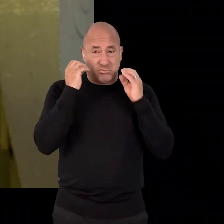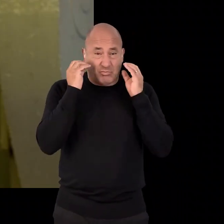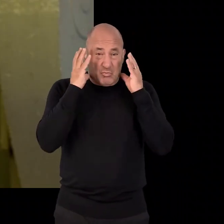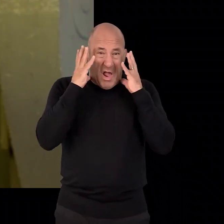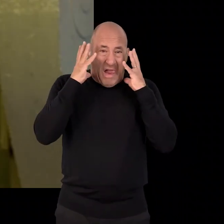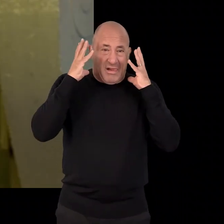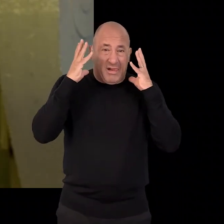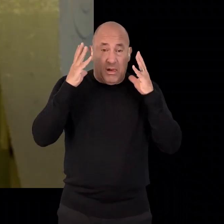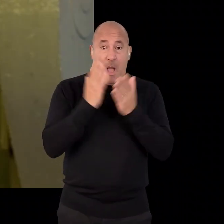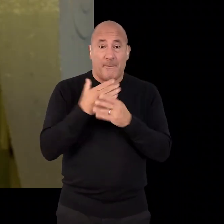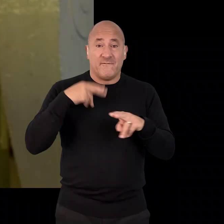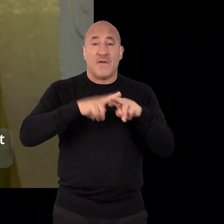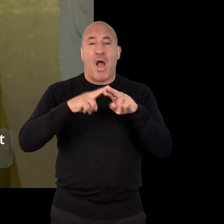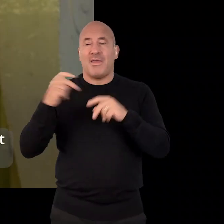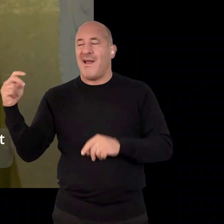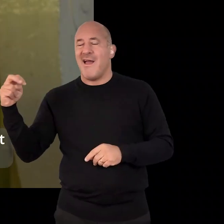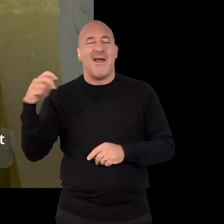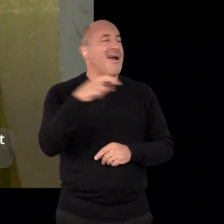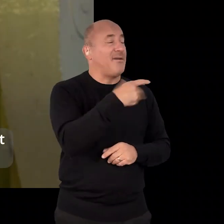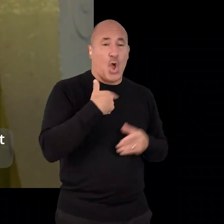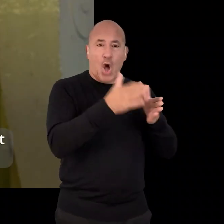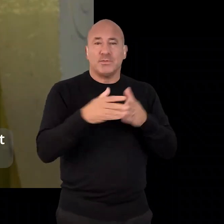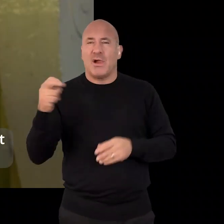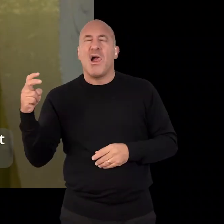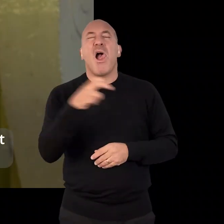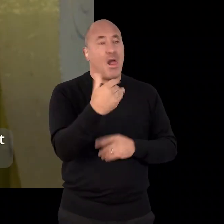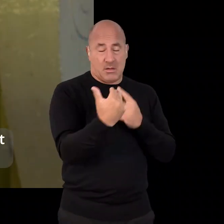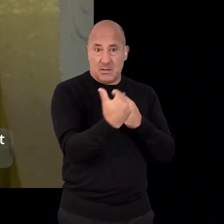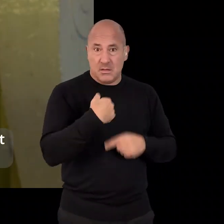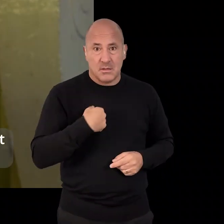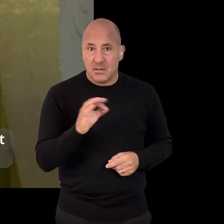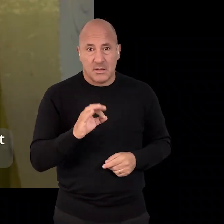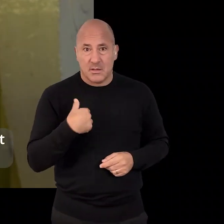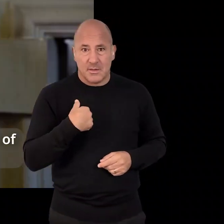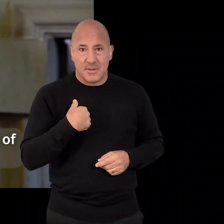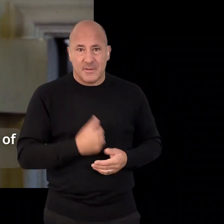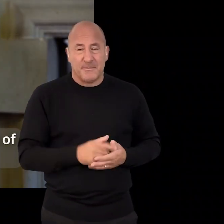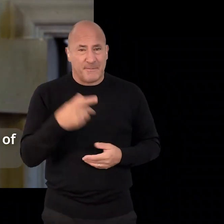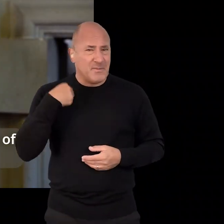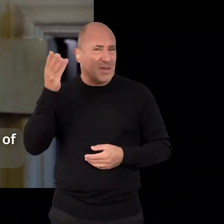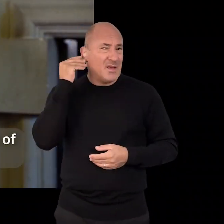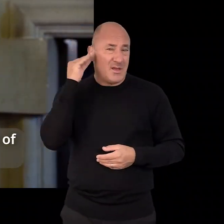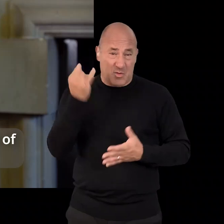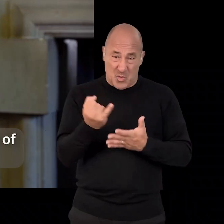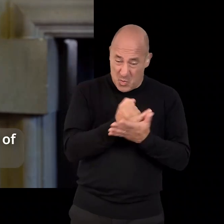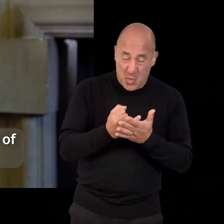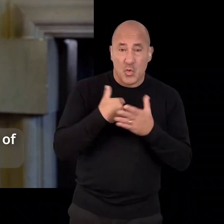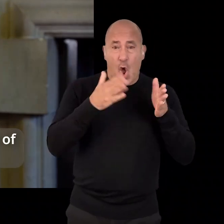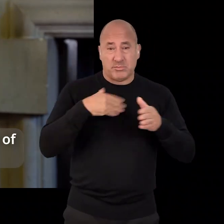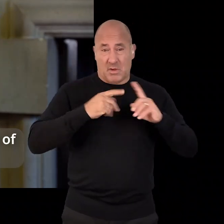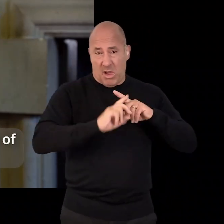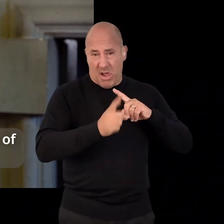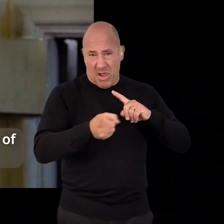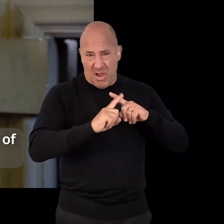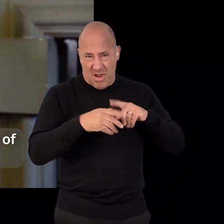so much that my father walked past me in hospital, he didn't recognise me. And because my hearing was so